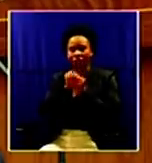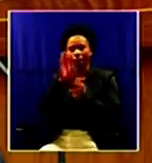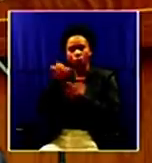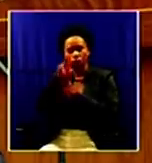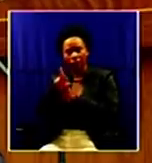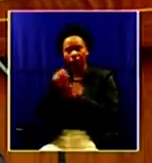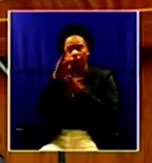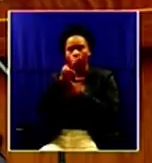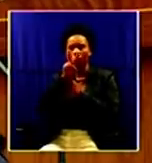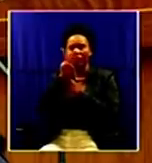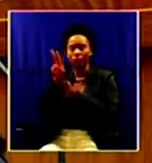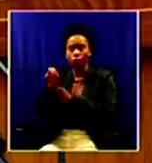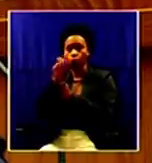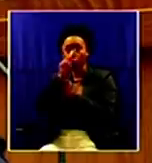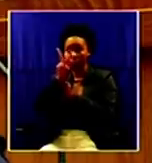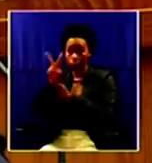23-24 to